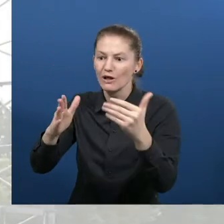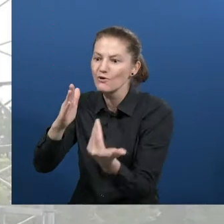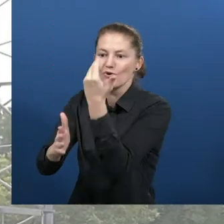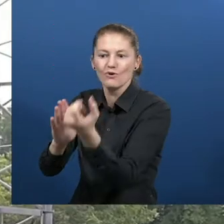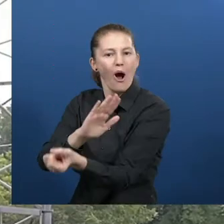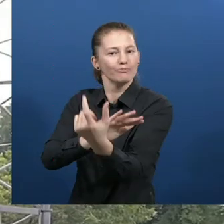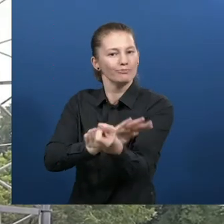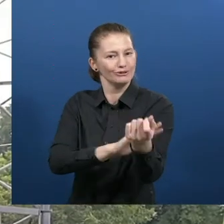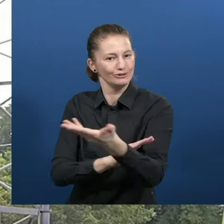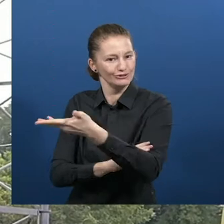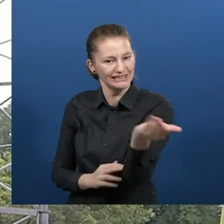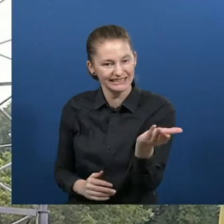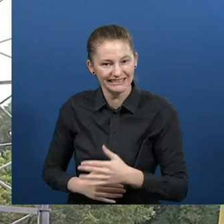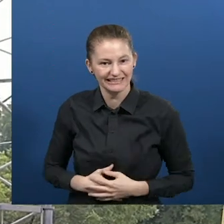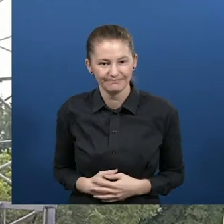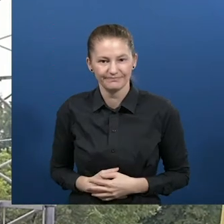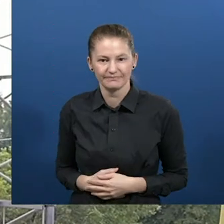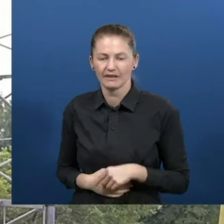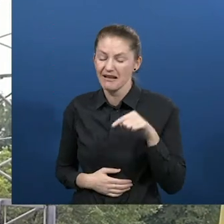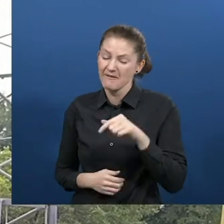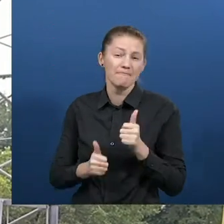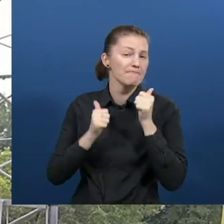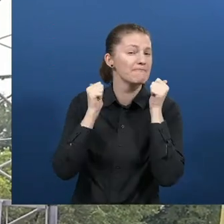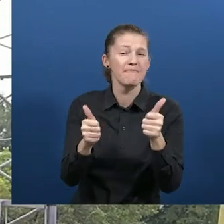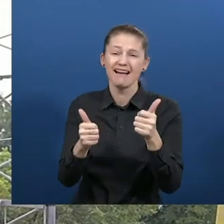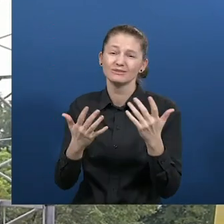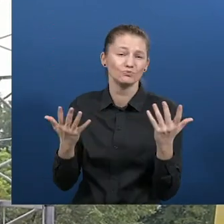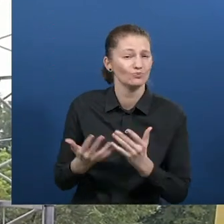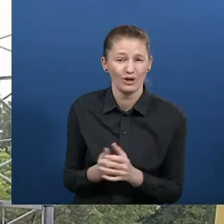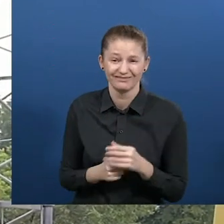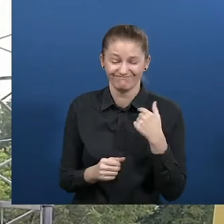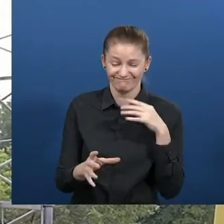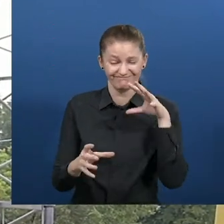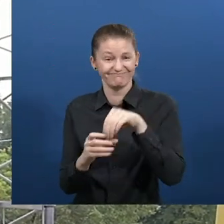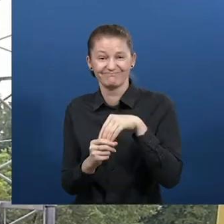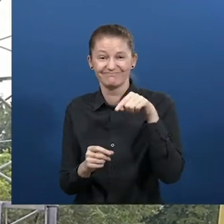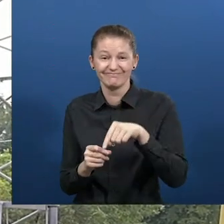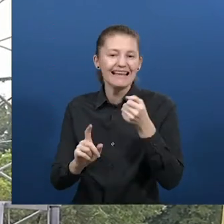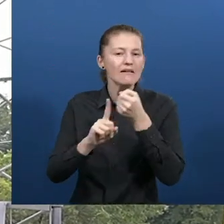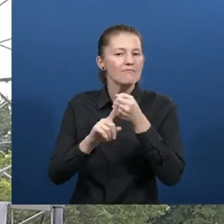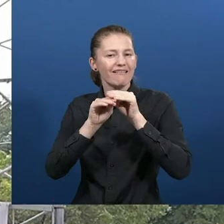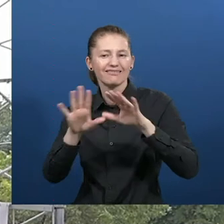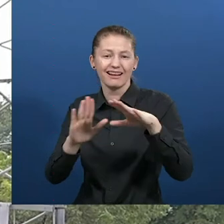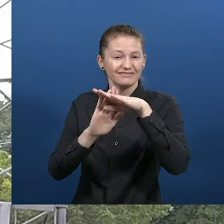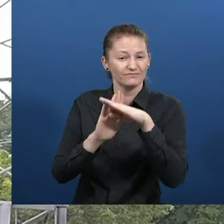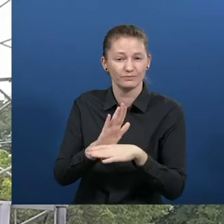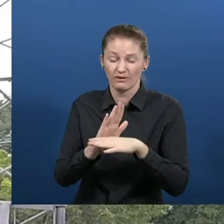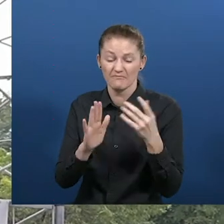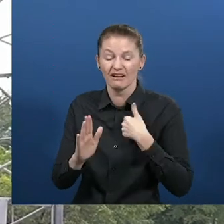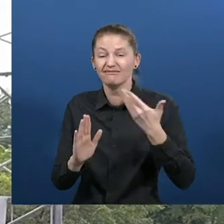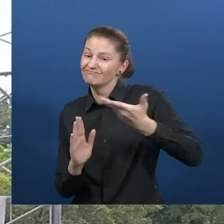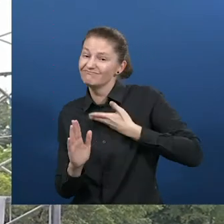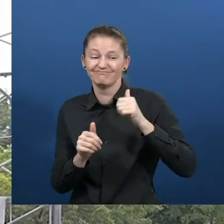The best thing about being part of impact transfer program is to have access to the mentors like Susan.